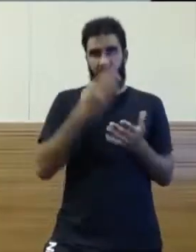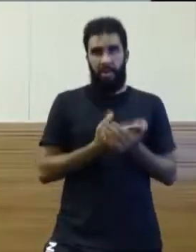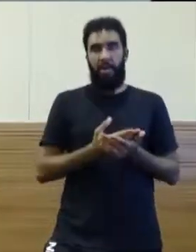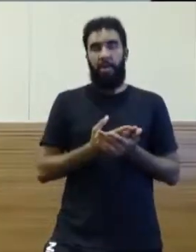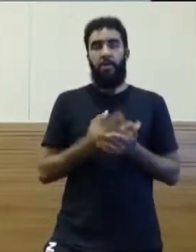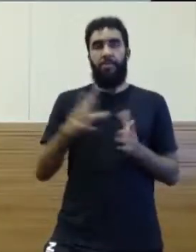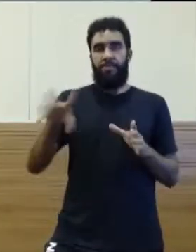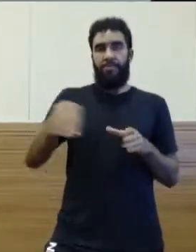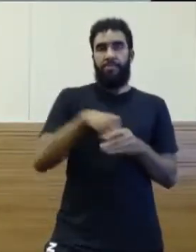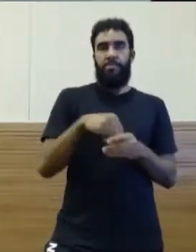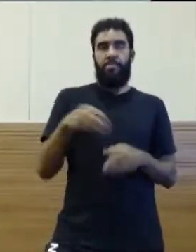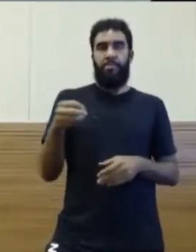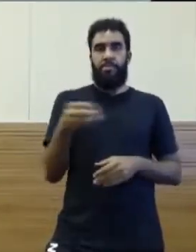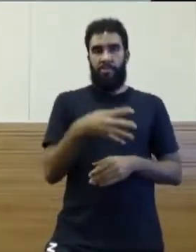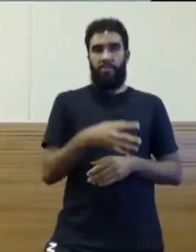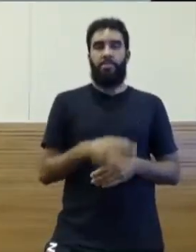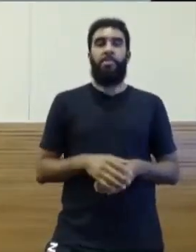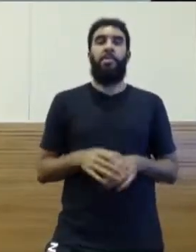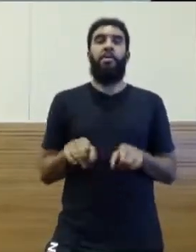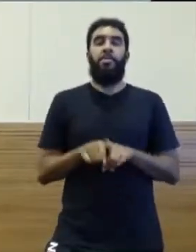but we're